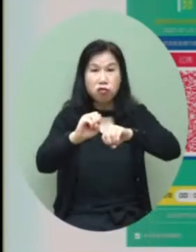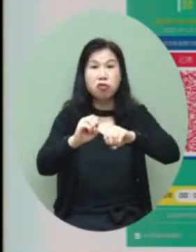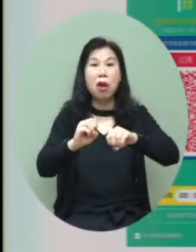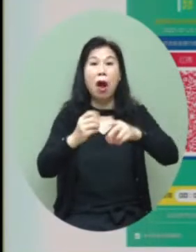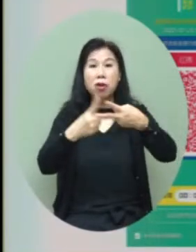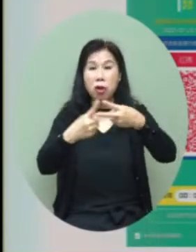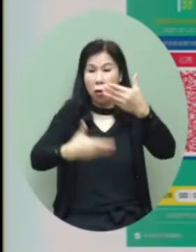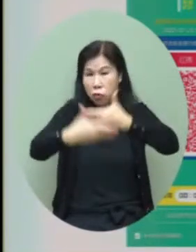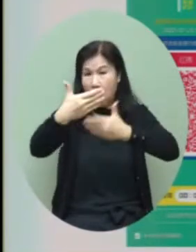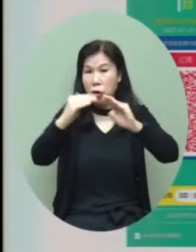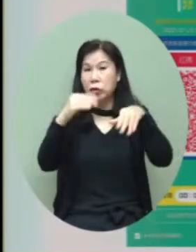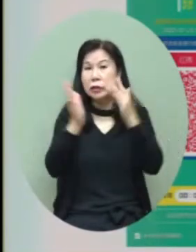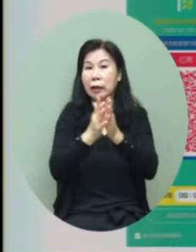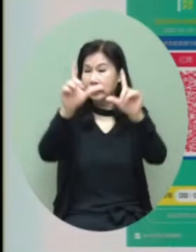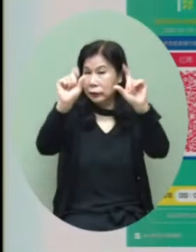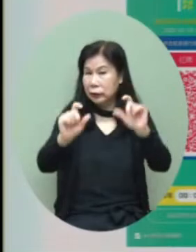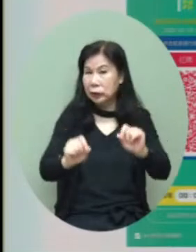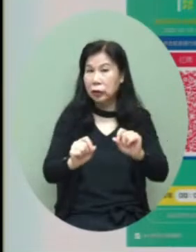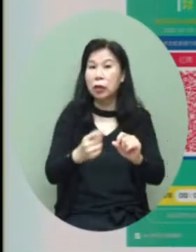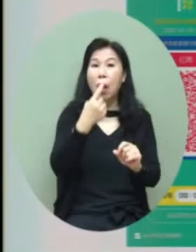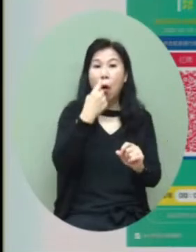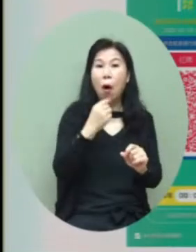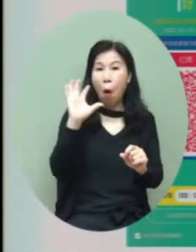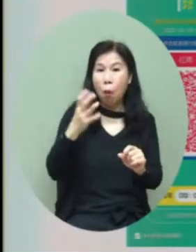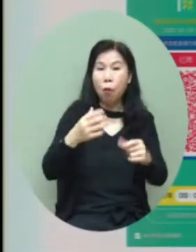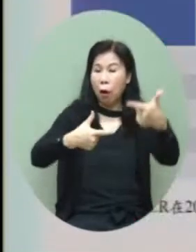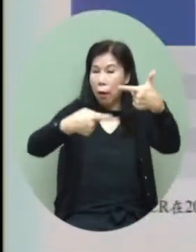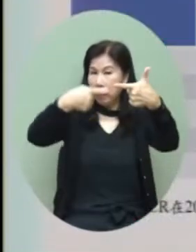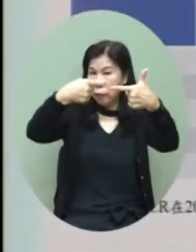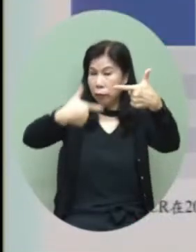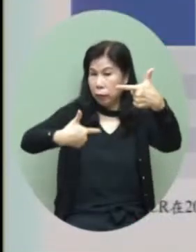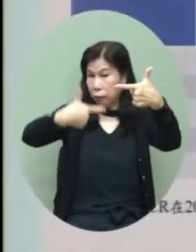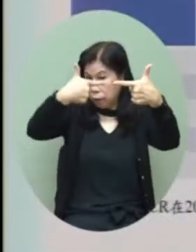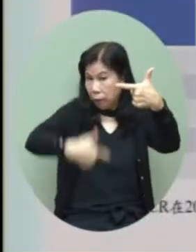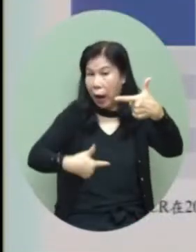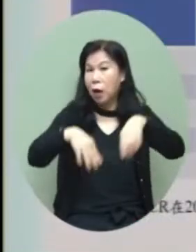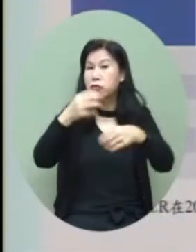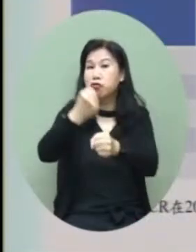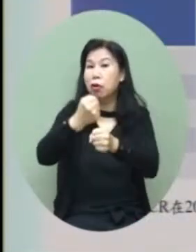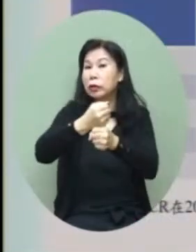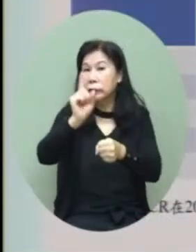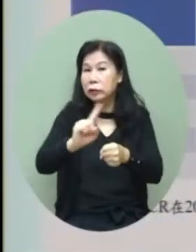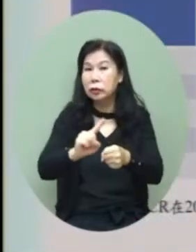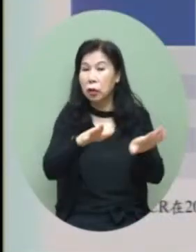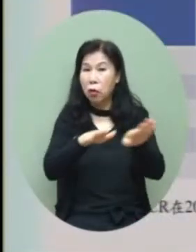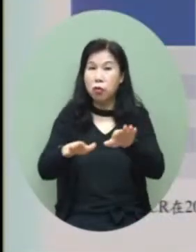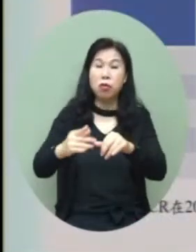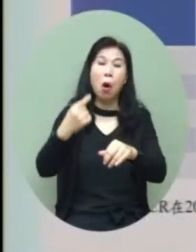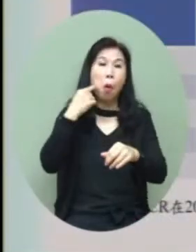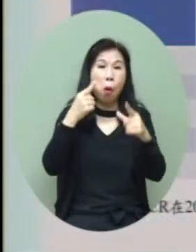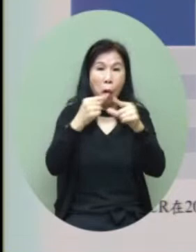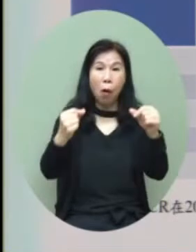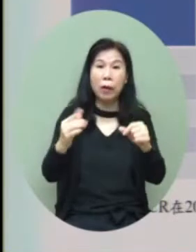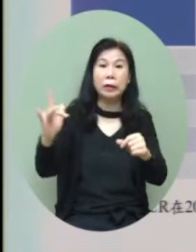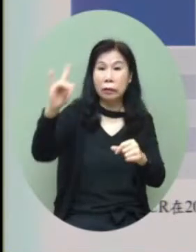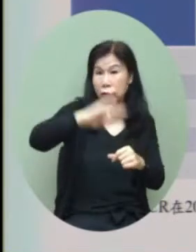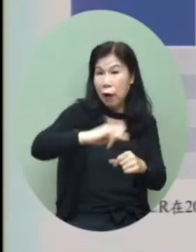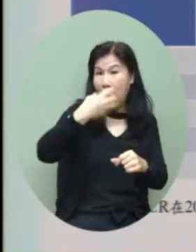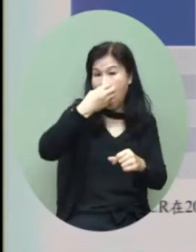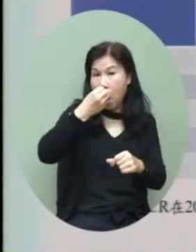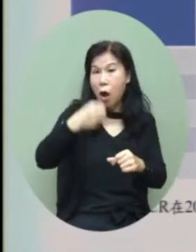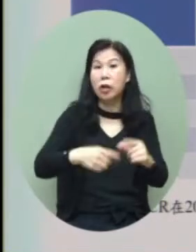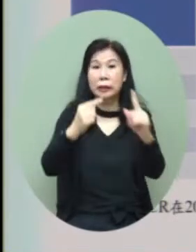Taiwan until they have completed their quarantine period. The Secretary for Innovation and Technology will give you details in